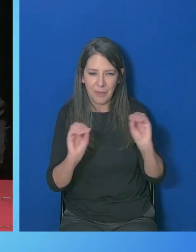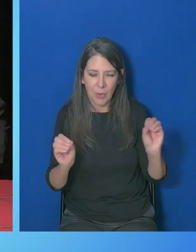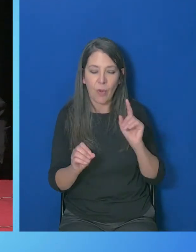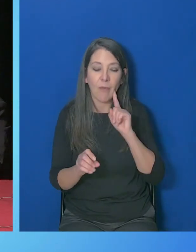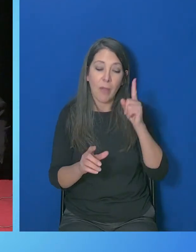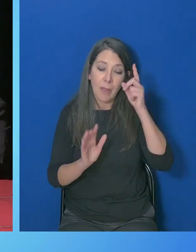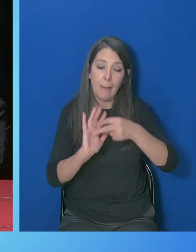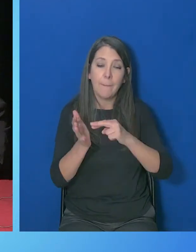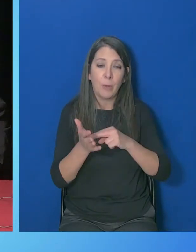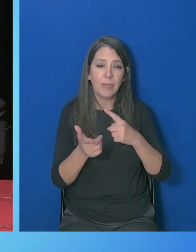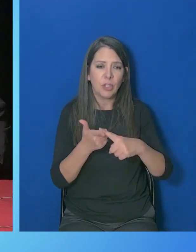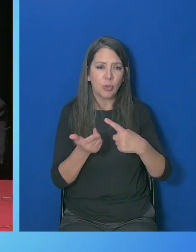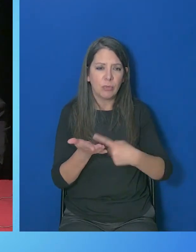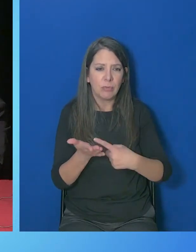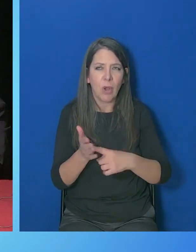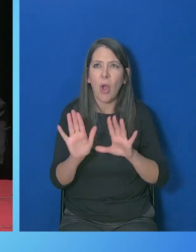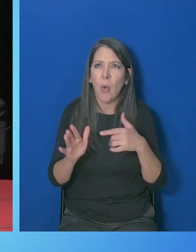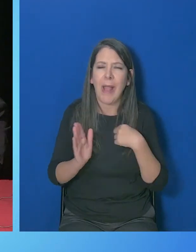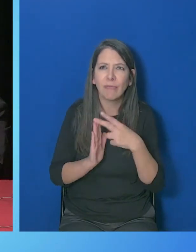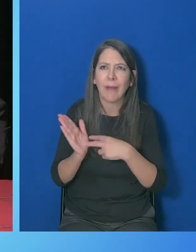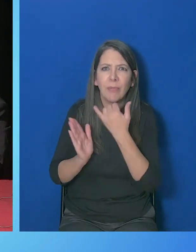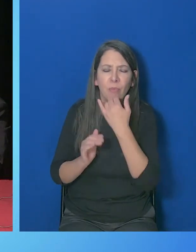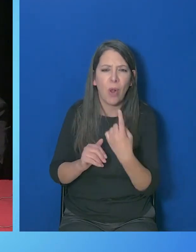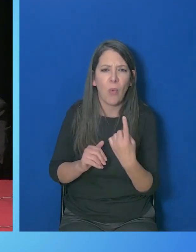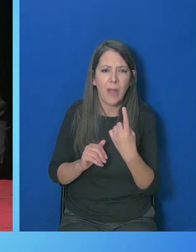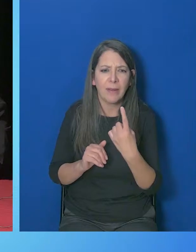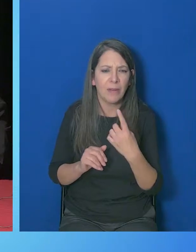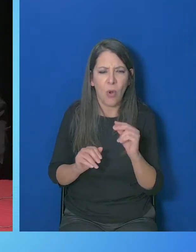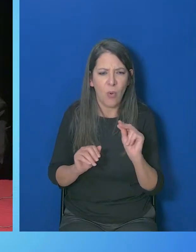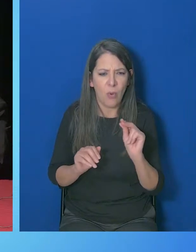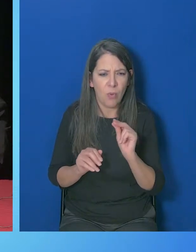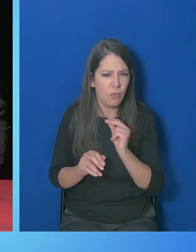of I just started reading the wrong one. I'm sorry. Wait, yes.